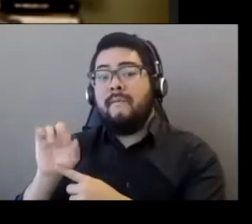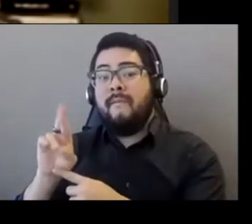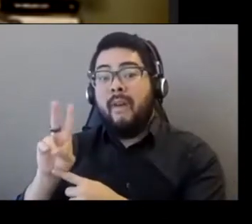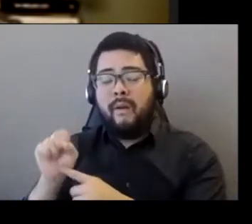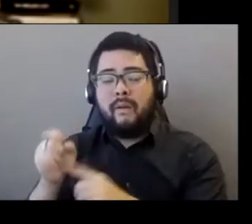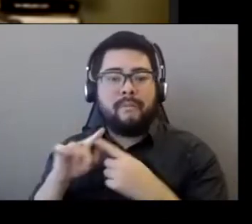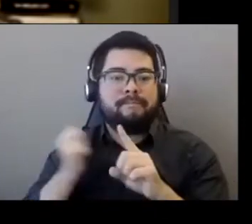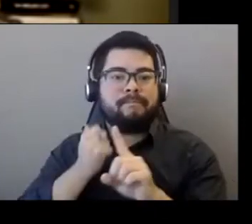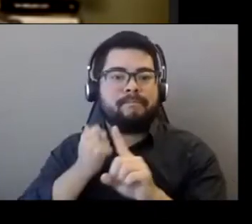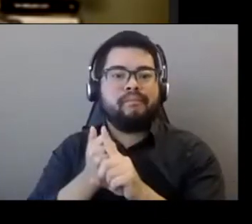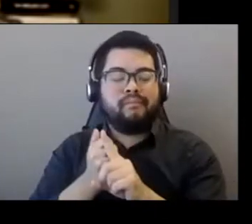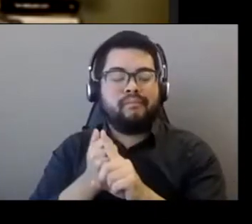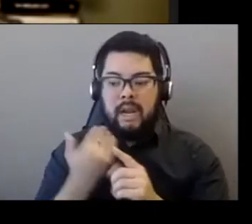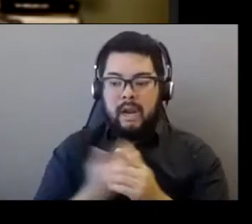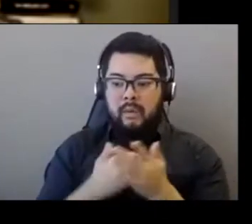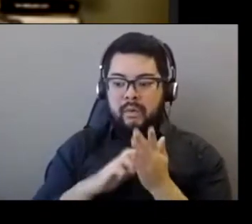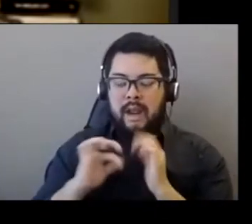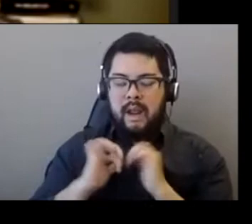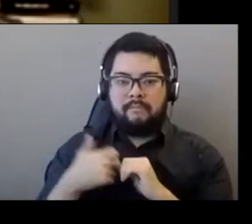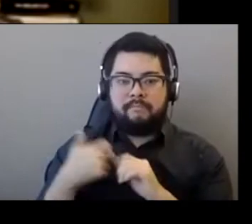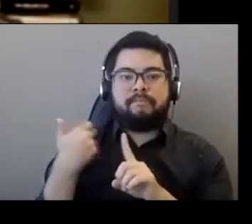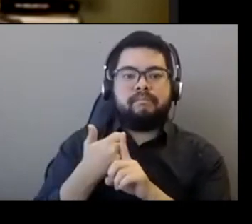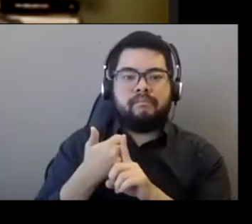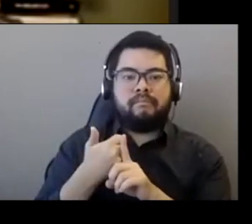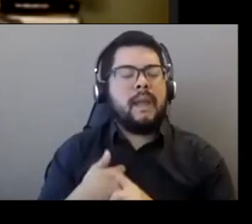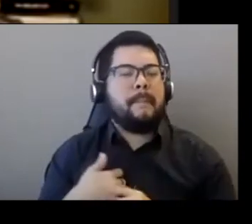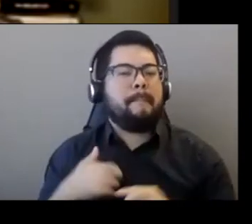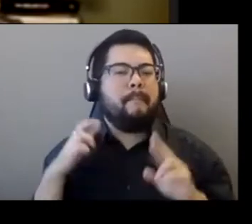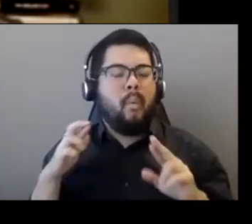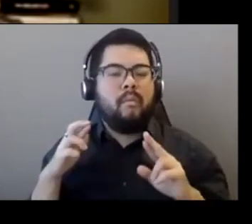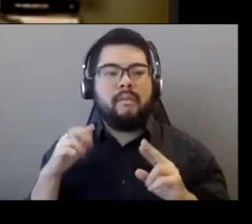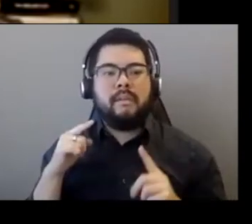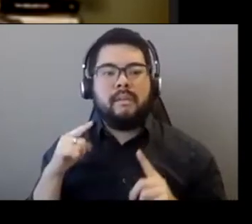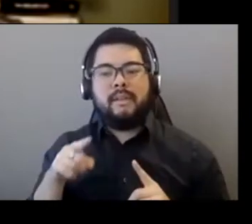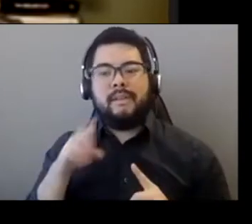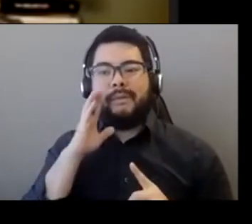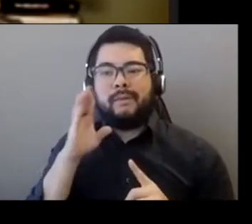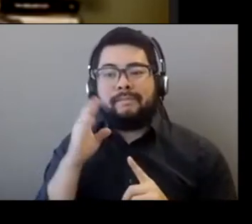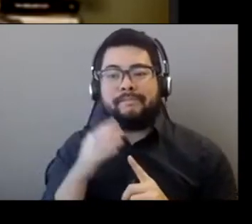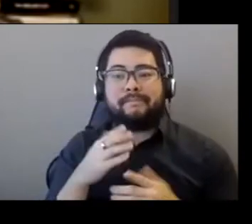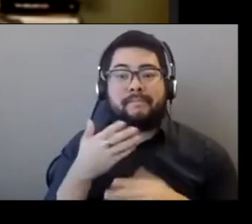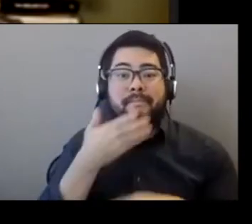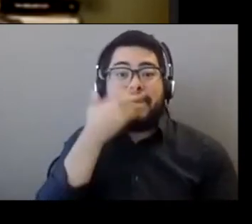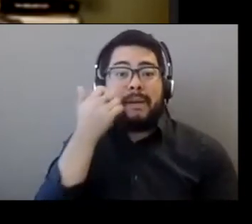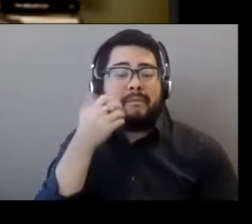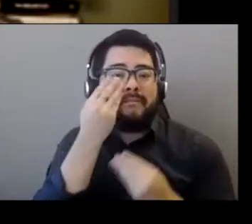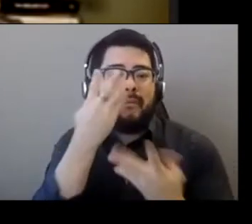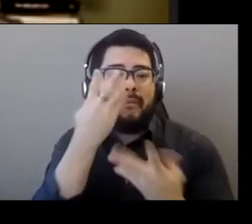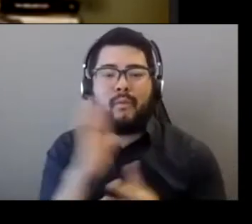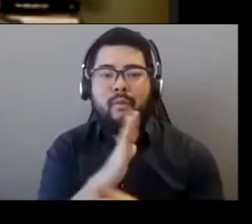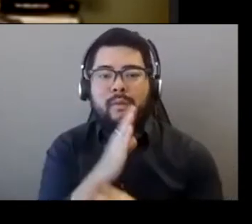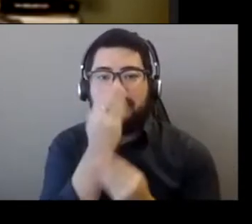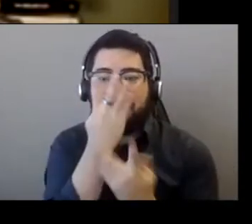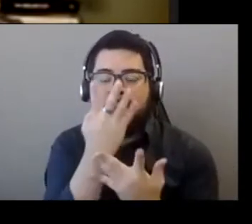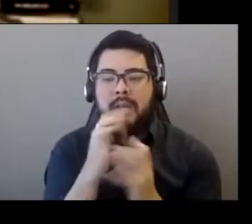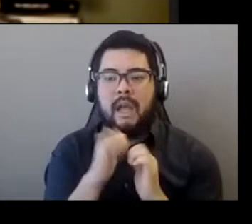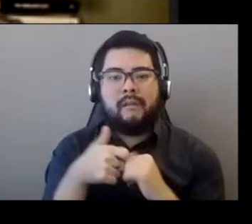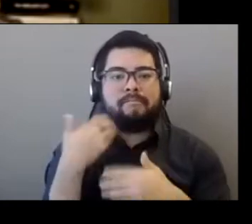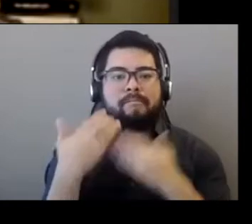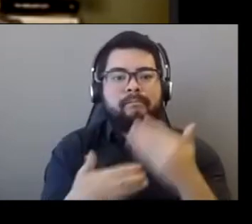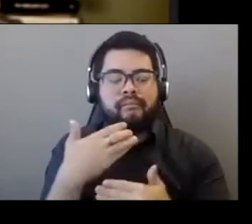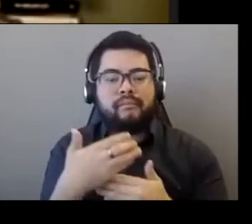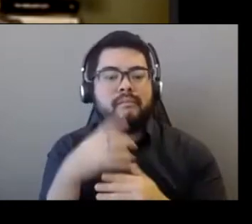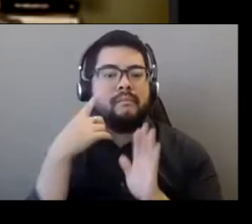is instructive in some small way, you know, for the Institute, for scholars trying to work on